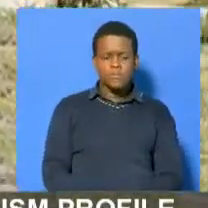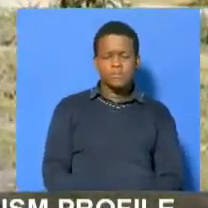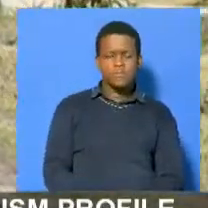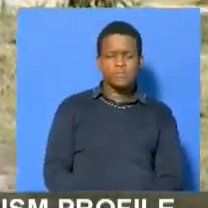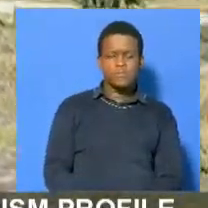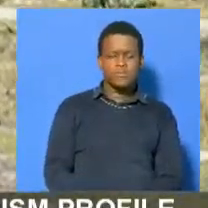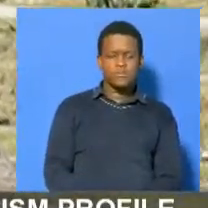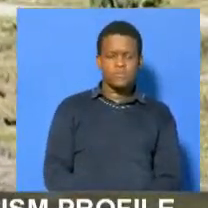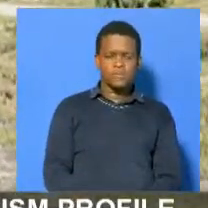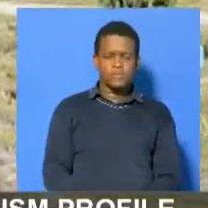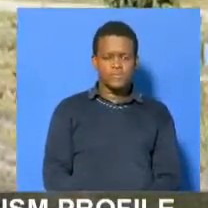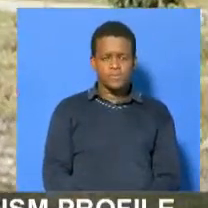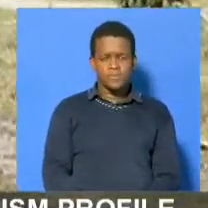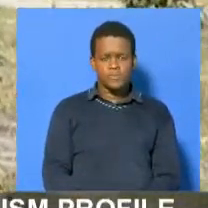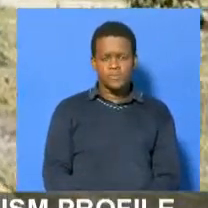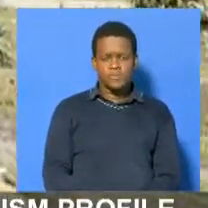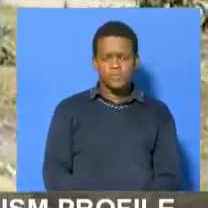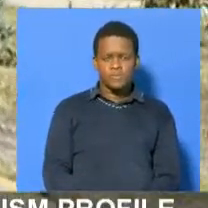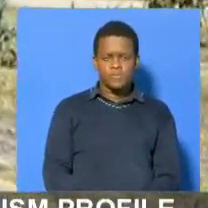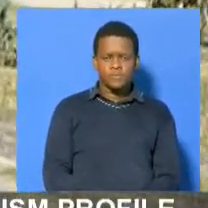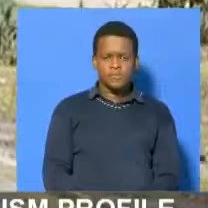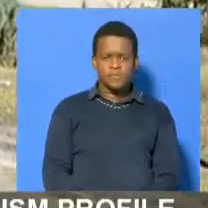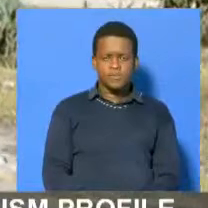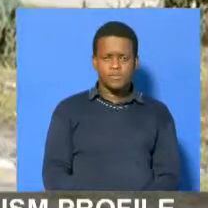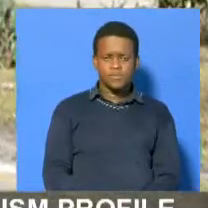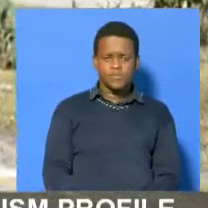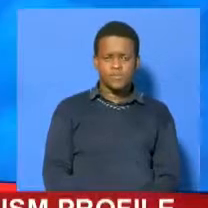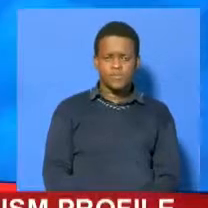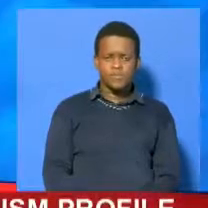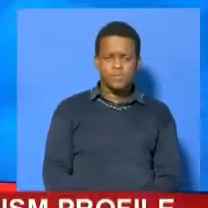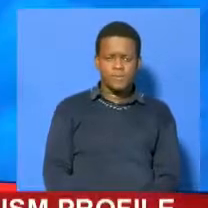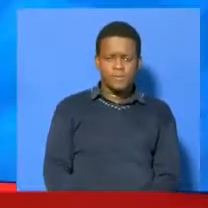BTV News, Gweta.